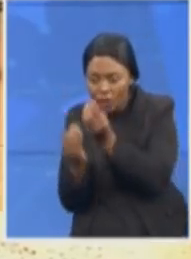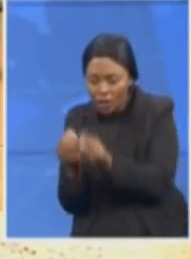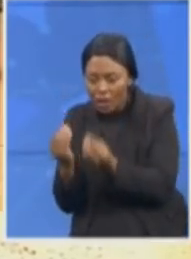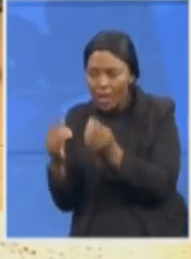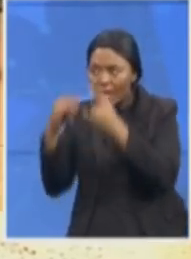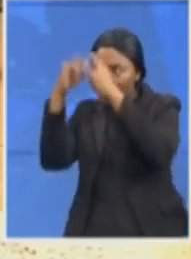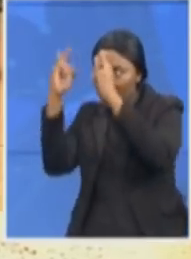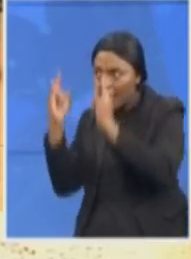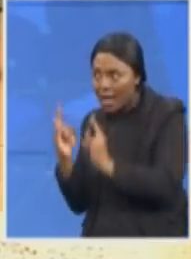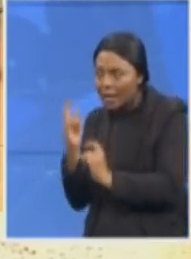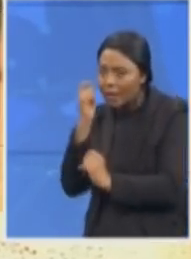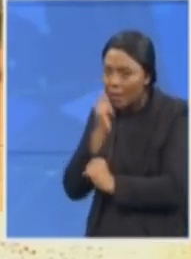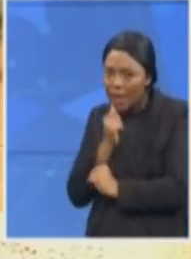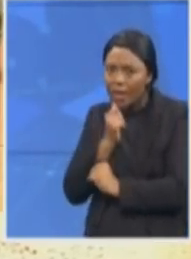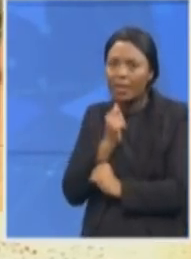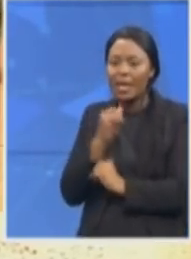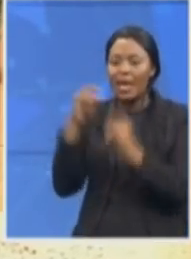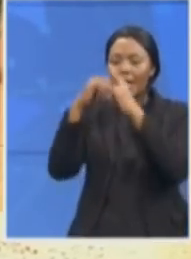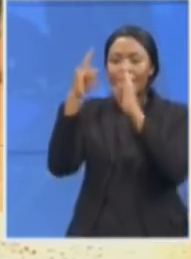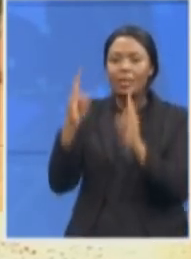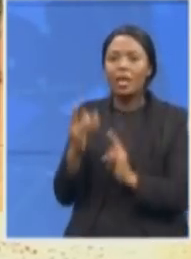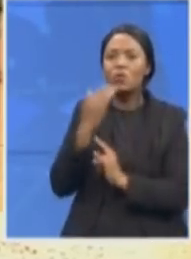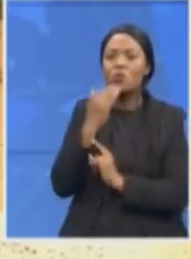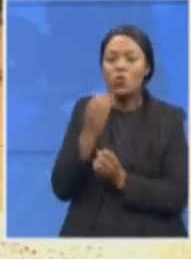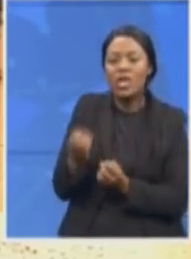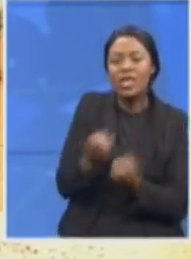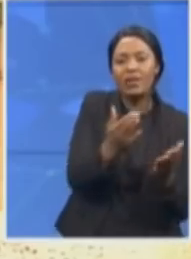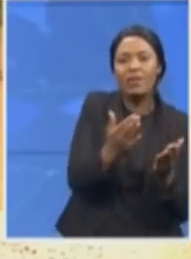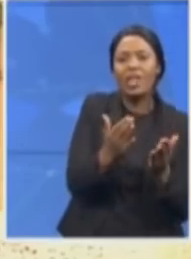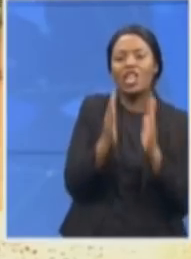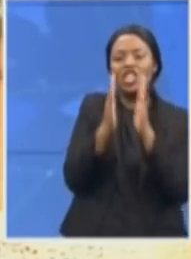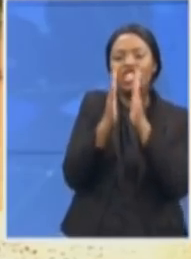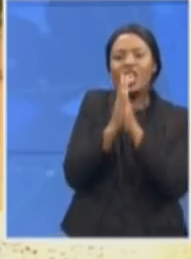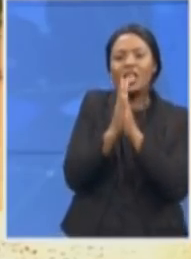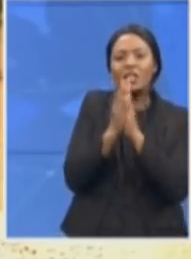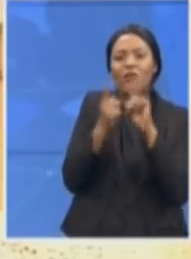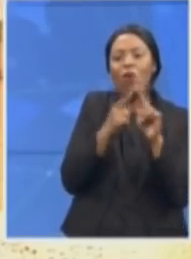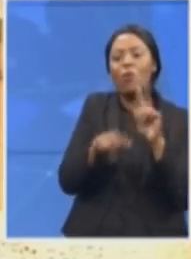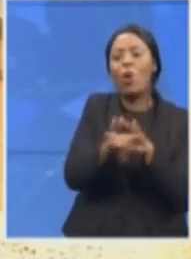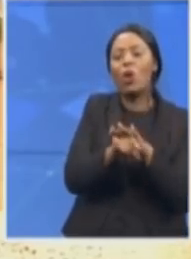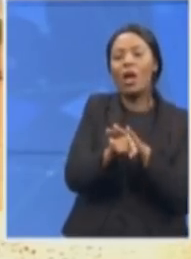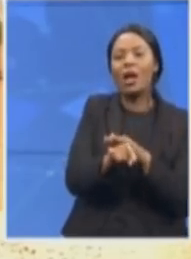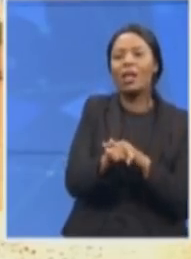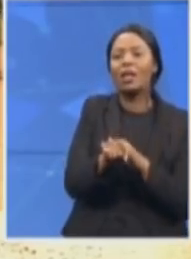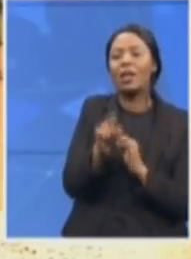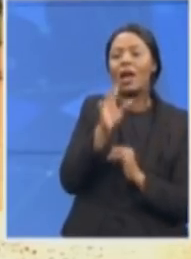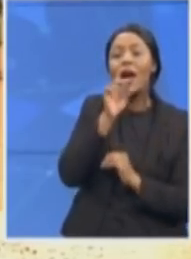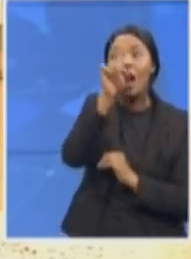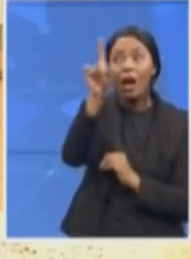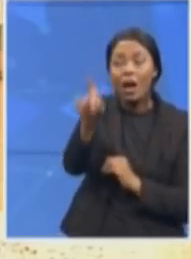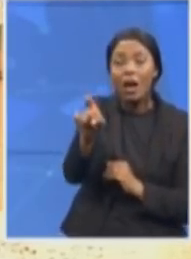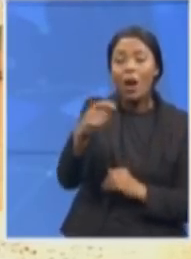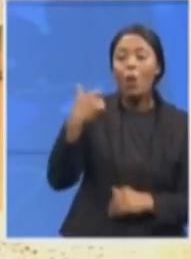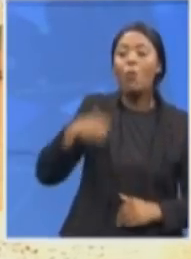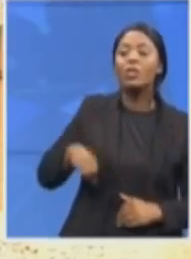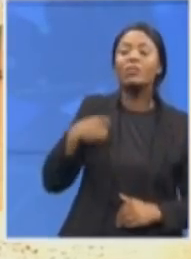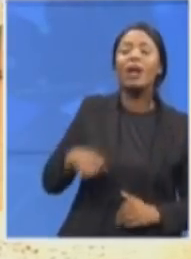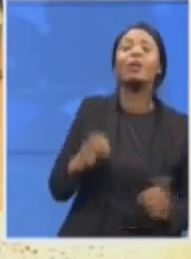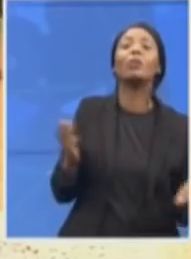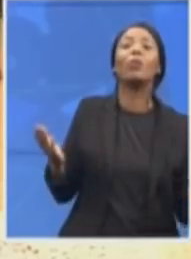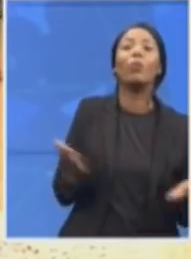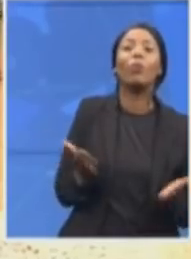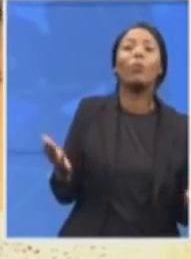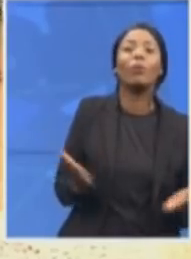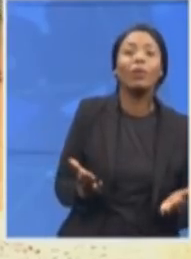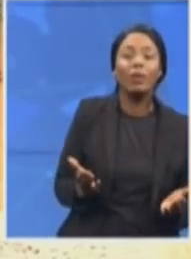local church. It begs the question, where is the municipality in this? In as much as the municipality is enforcing the rules